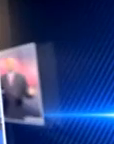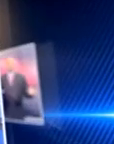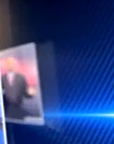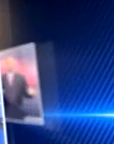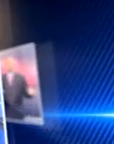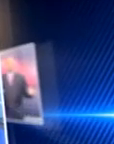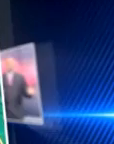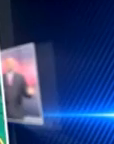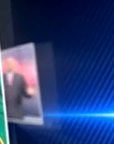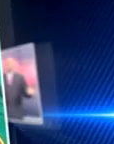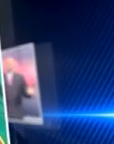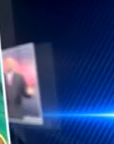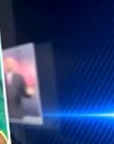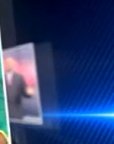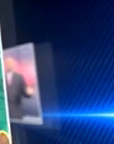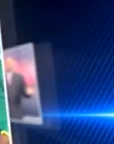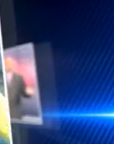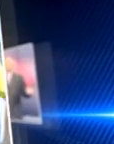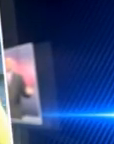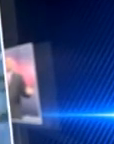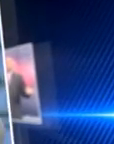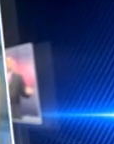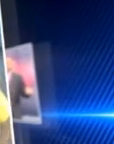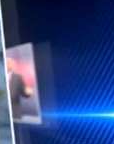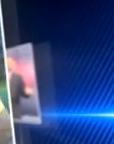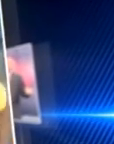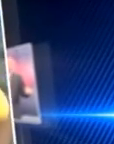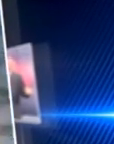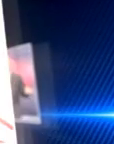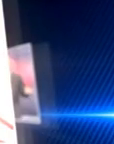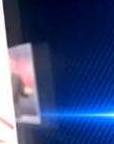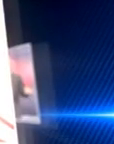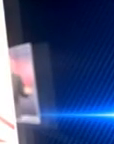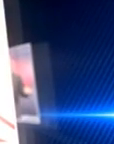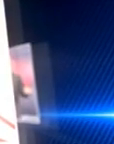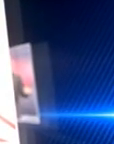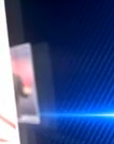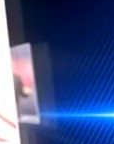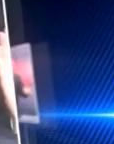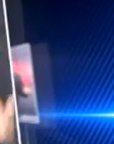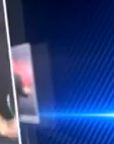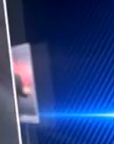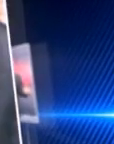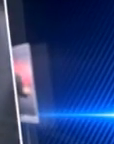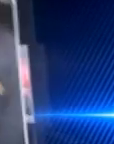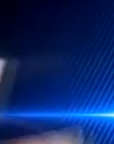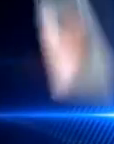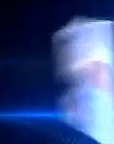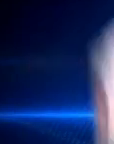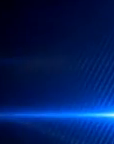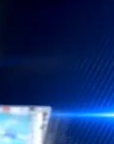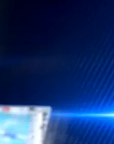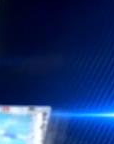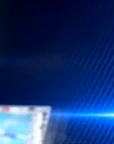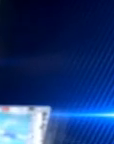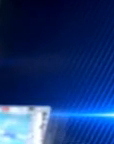Good evening and welcome to yet another edition of Sports Live, the show that brings you the latest local and international news, live interviews with the who's who in sport. He's